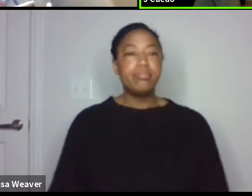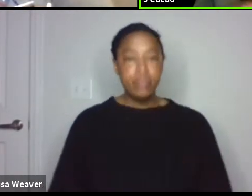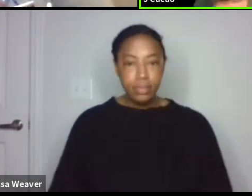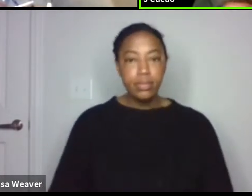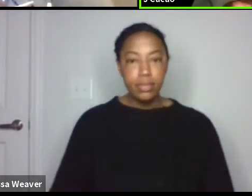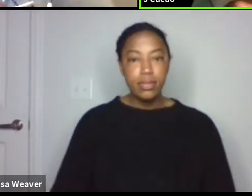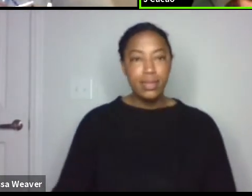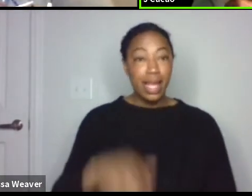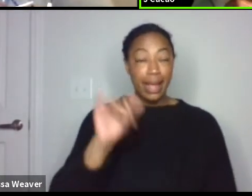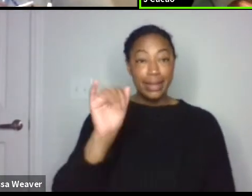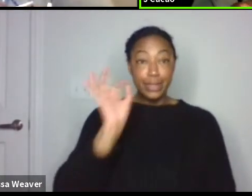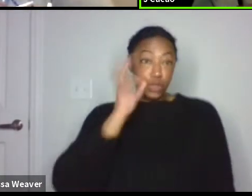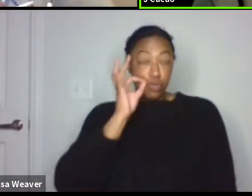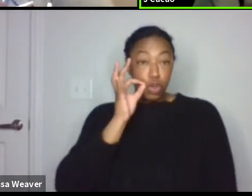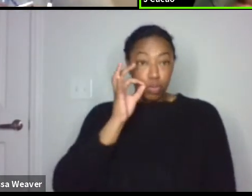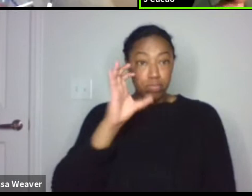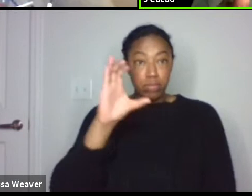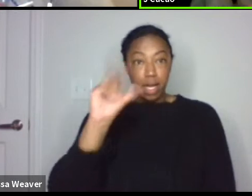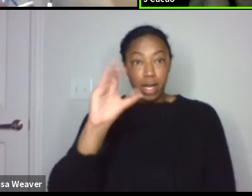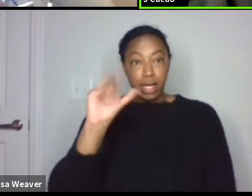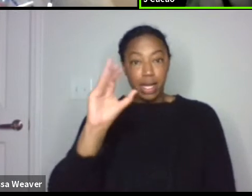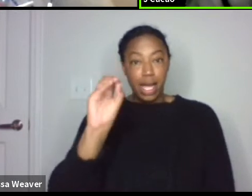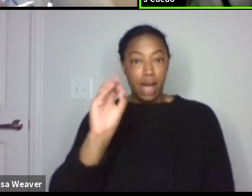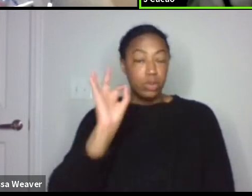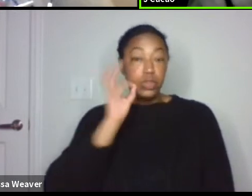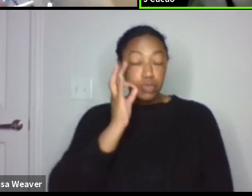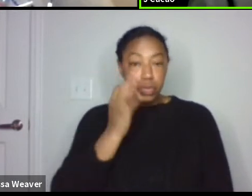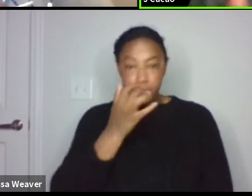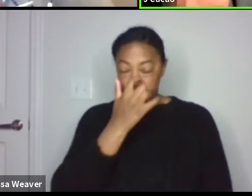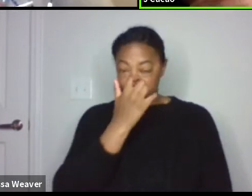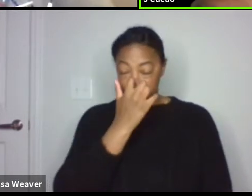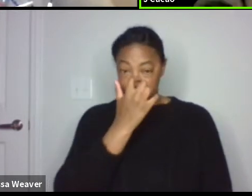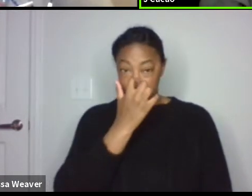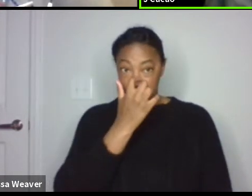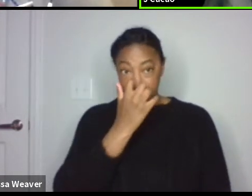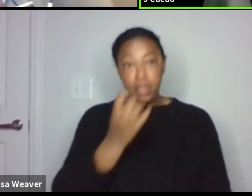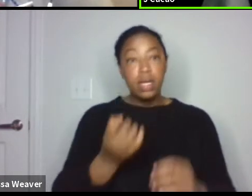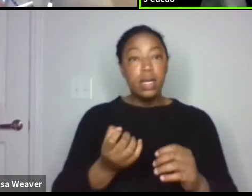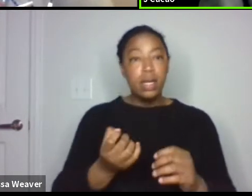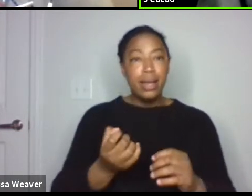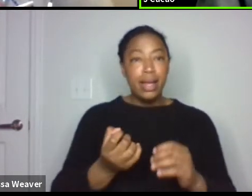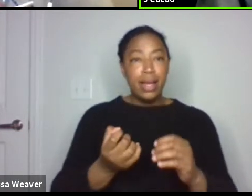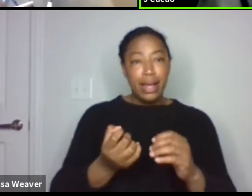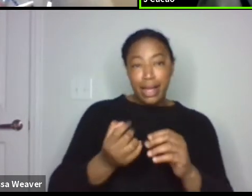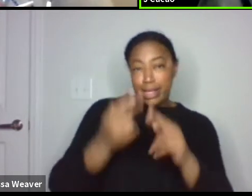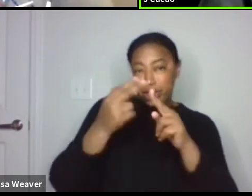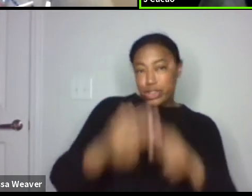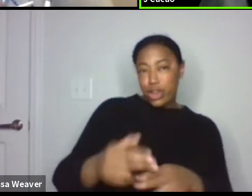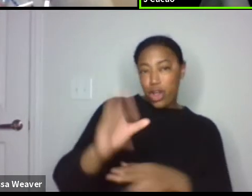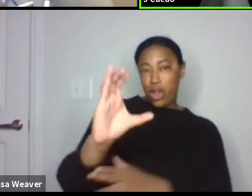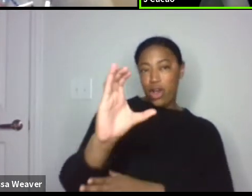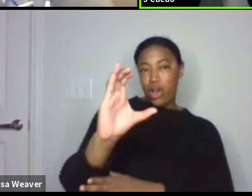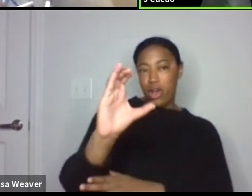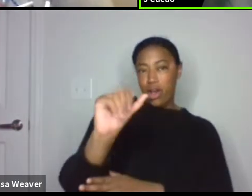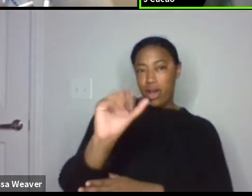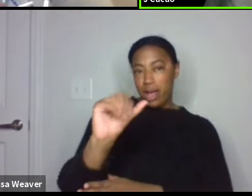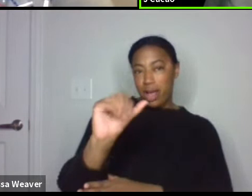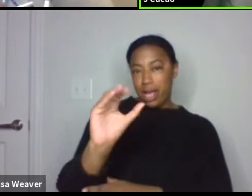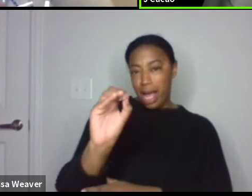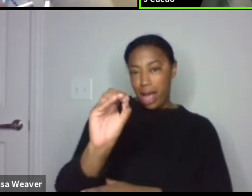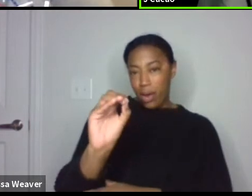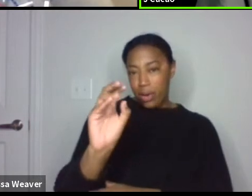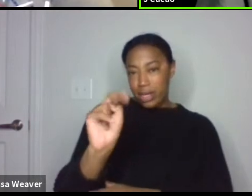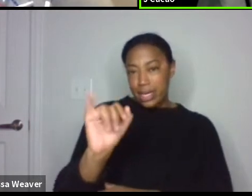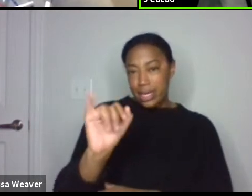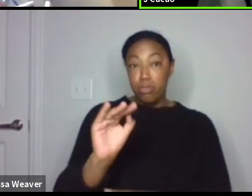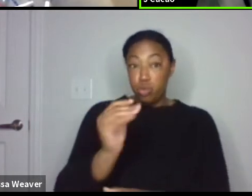a fruit. It's a fruit. You know what I mean? It grows on in the ground. It's called a cacao bean. And basically when you can